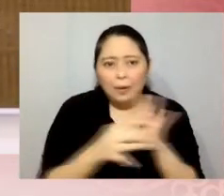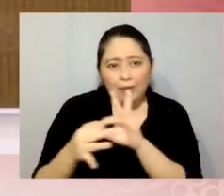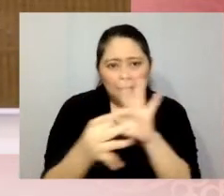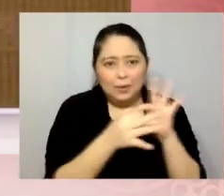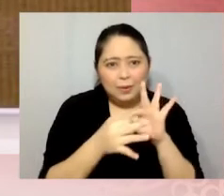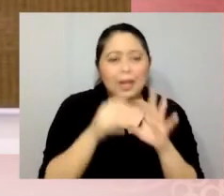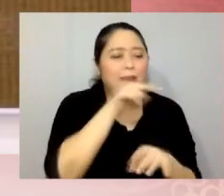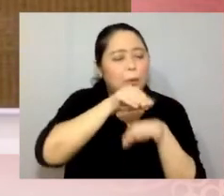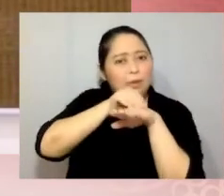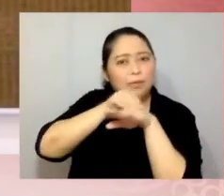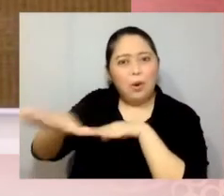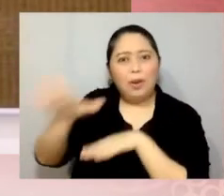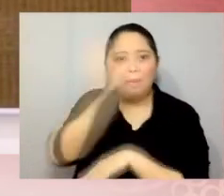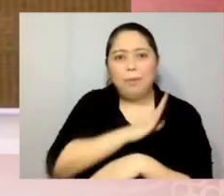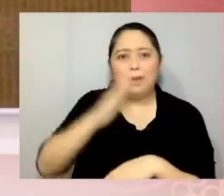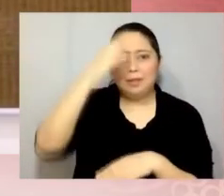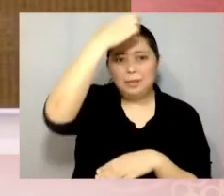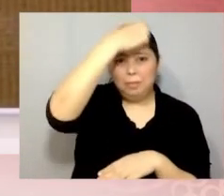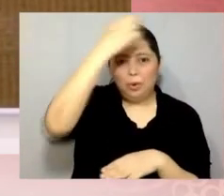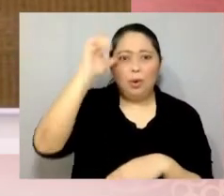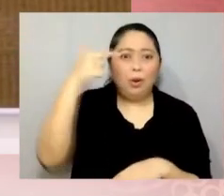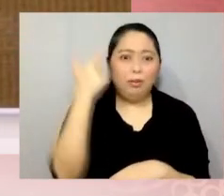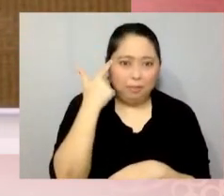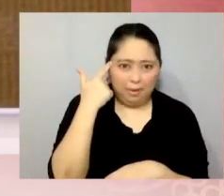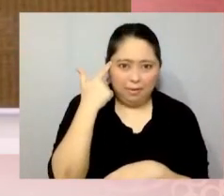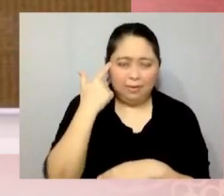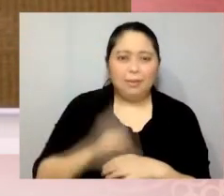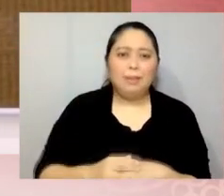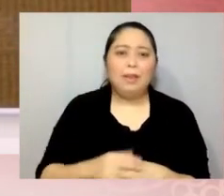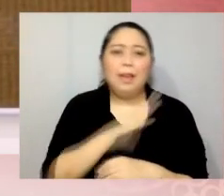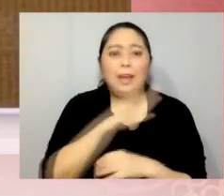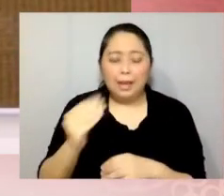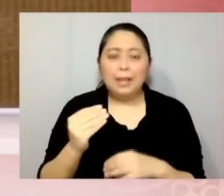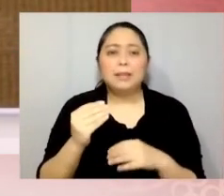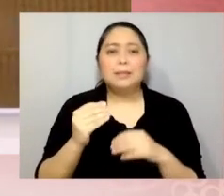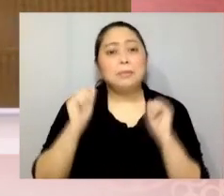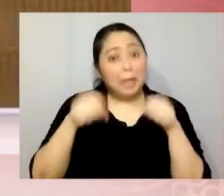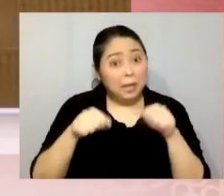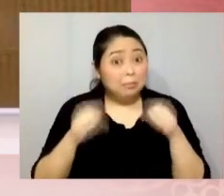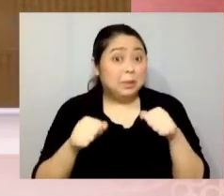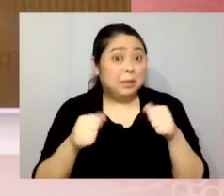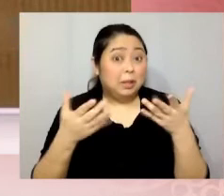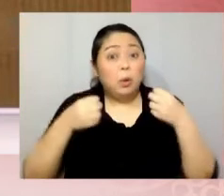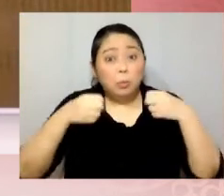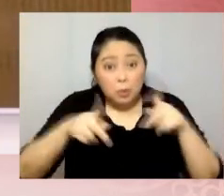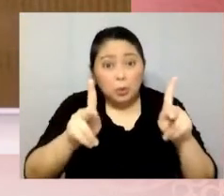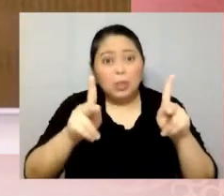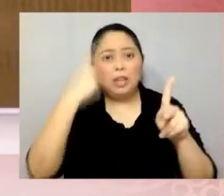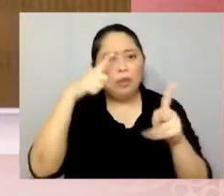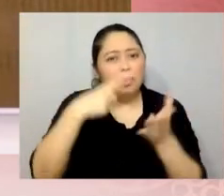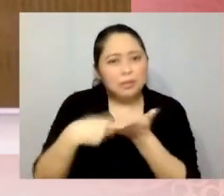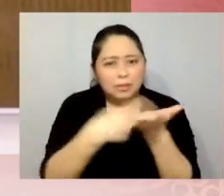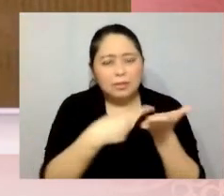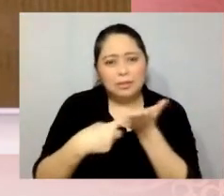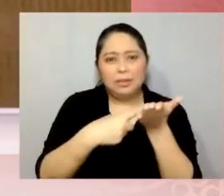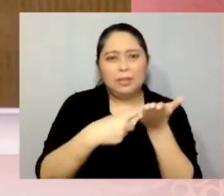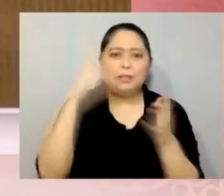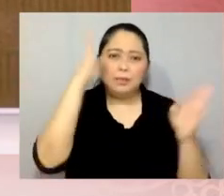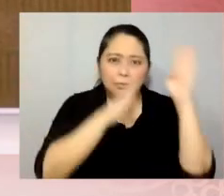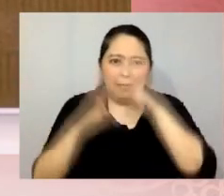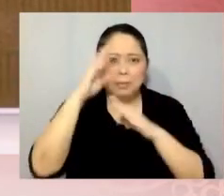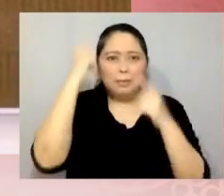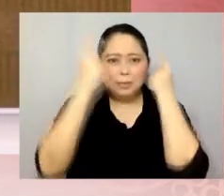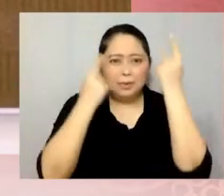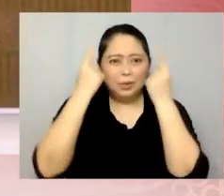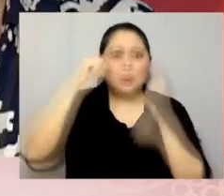the Bangsamoro government and should be a venue for facing issues of women. All right. Now, let's